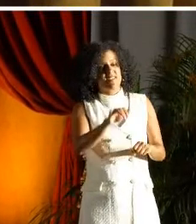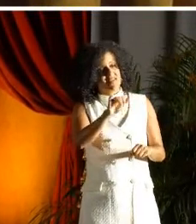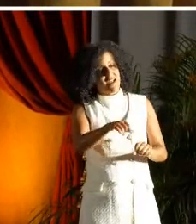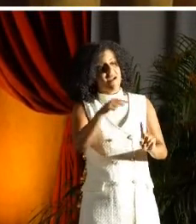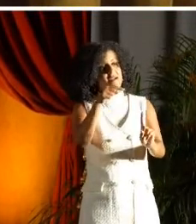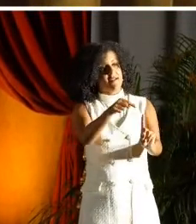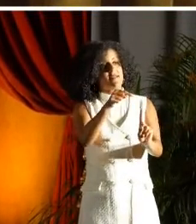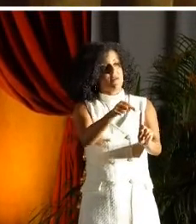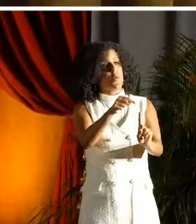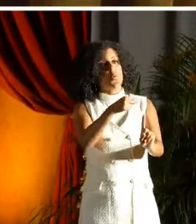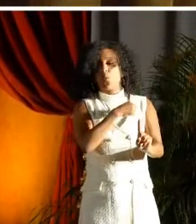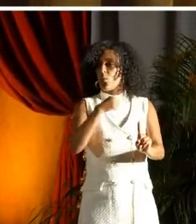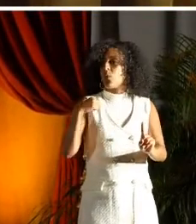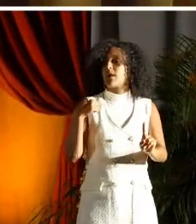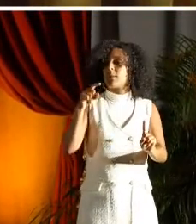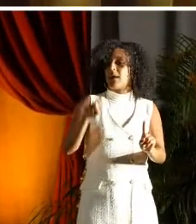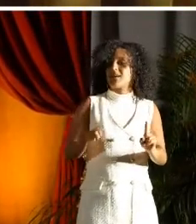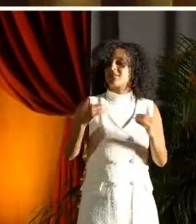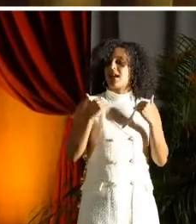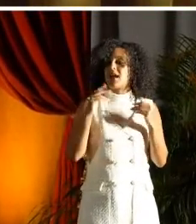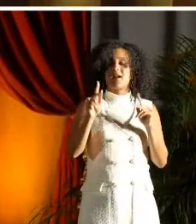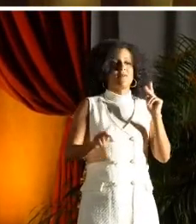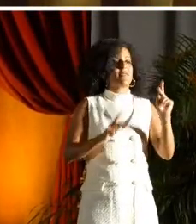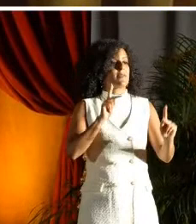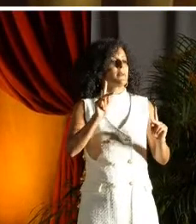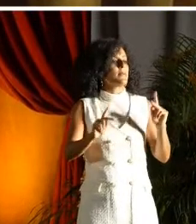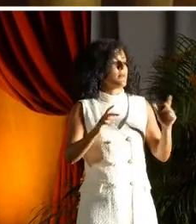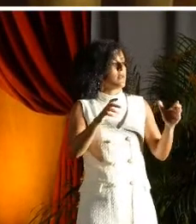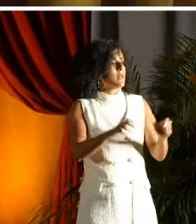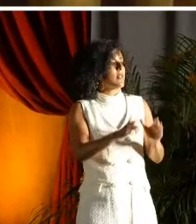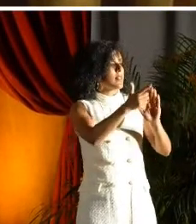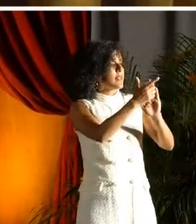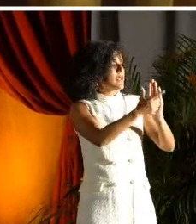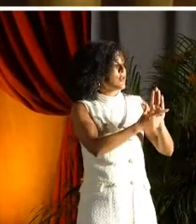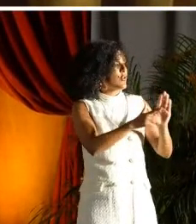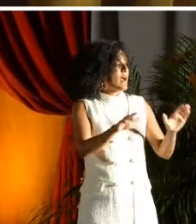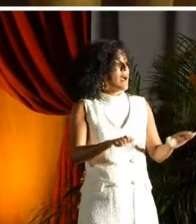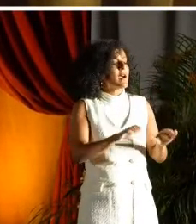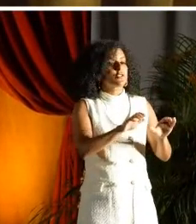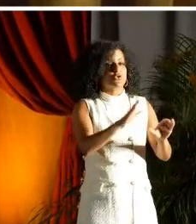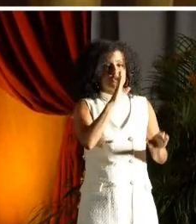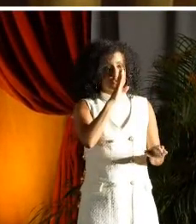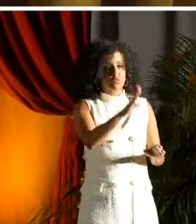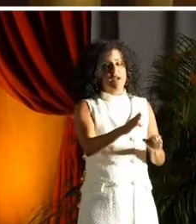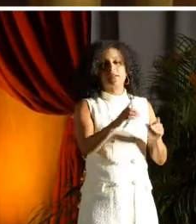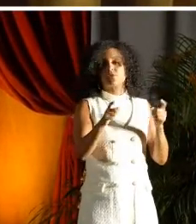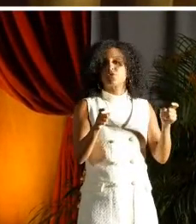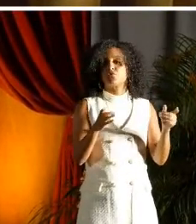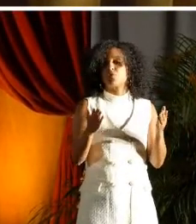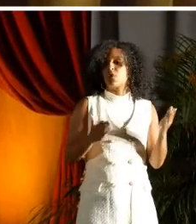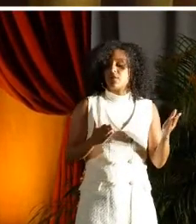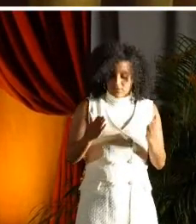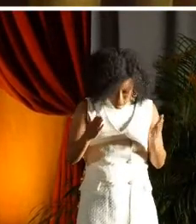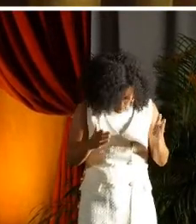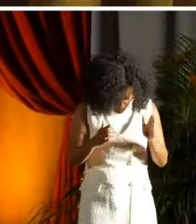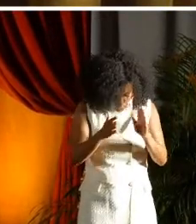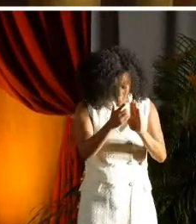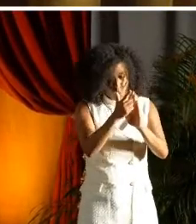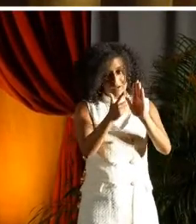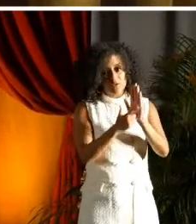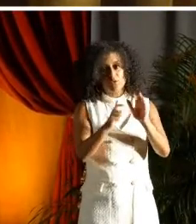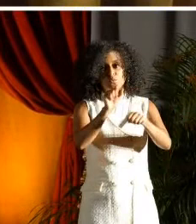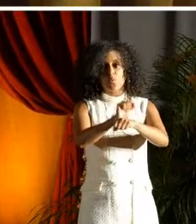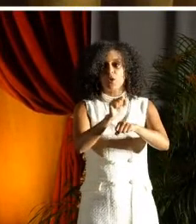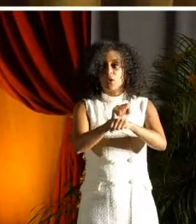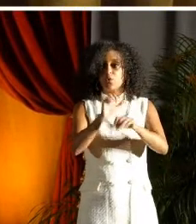what we have to have, continual legal action, whether it's direct legal services, whether it's lawyers working or